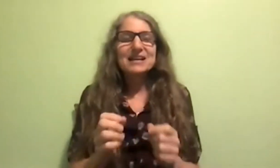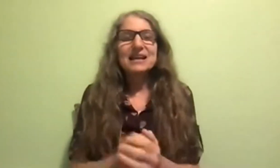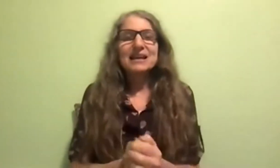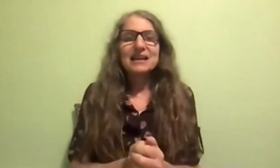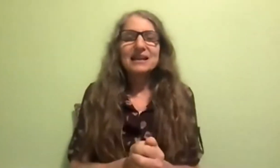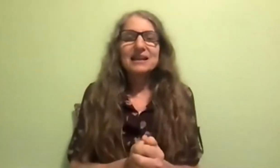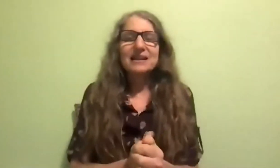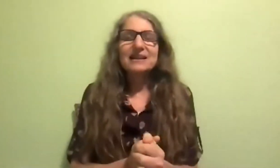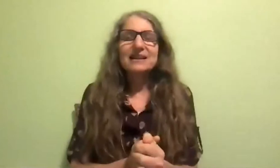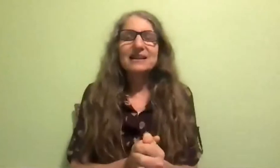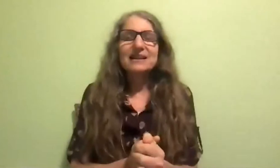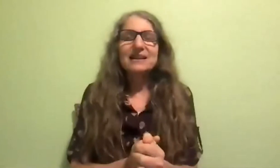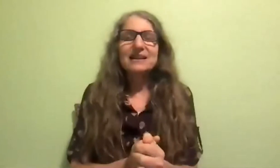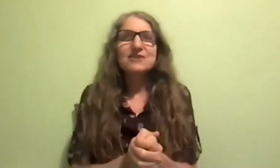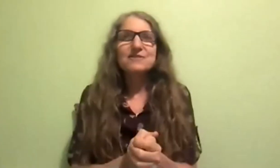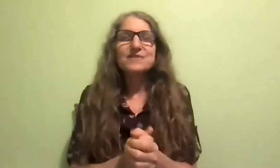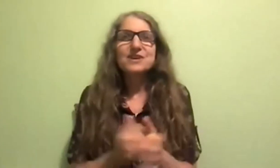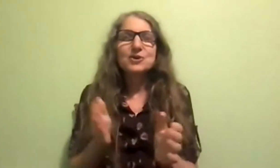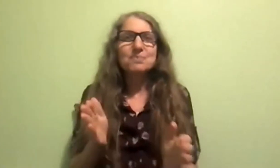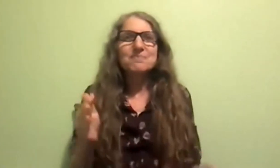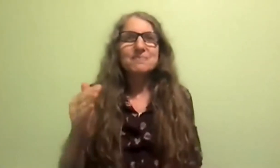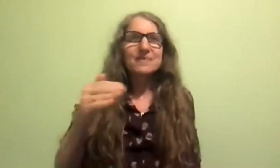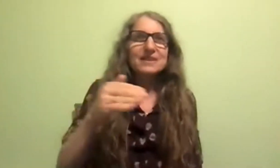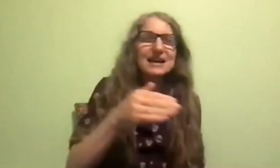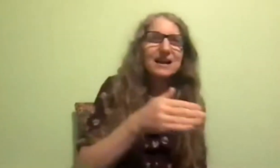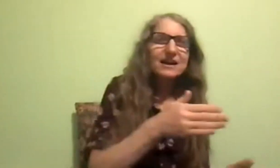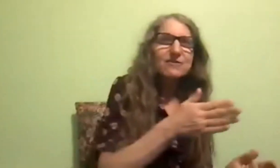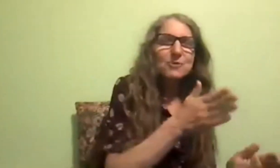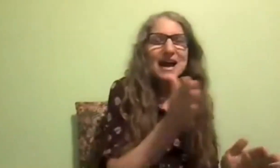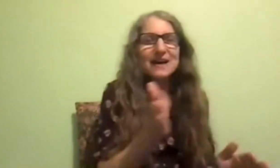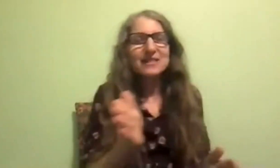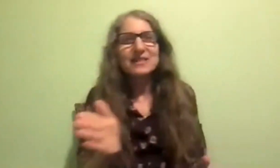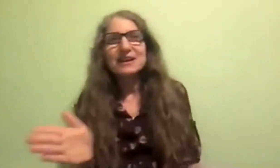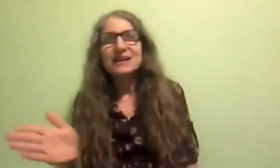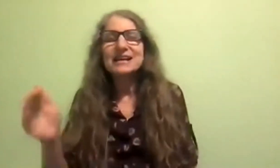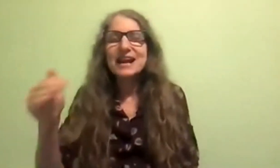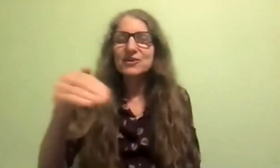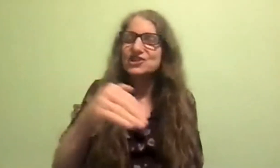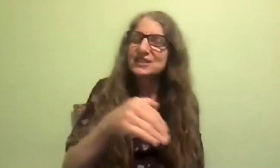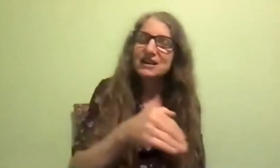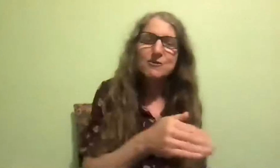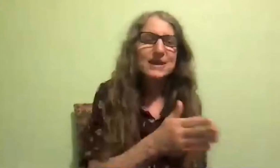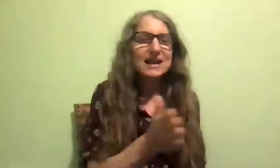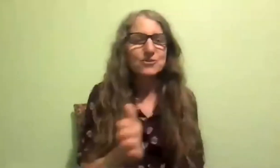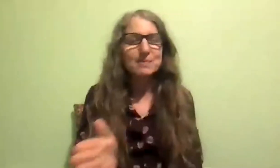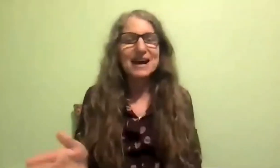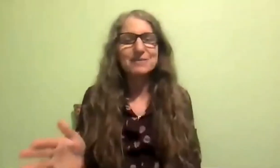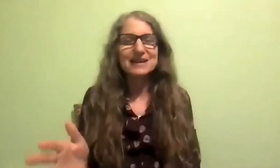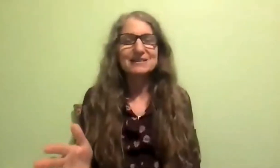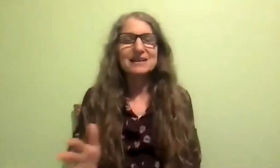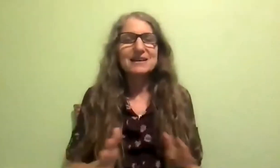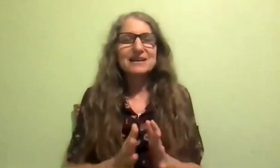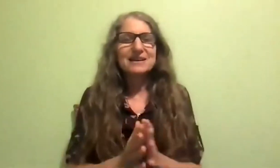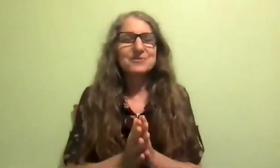But this idea of, you know, that kind of our path and error is just kind of a meandering path,